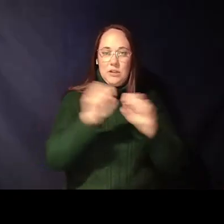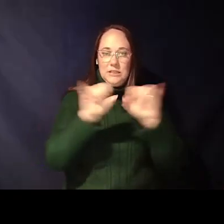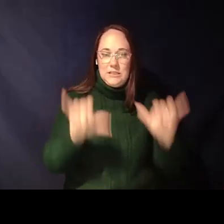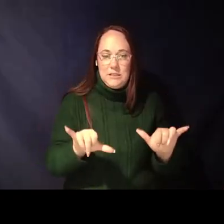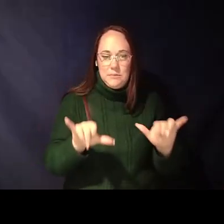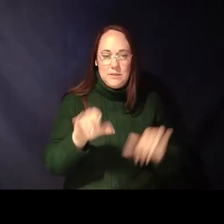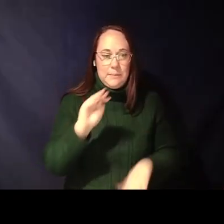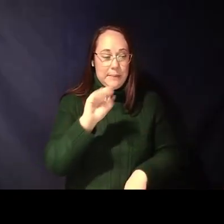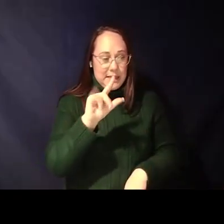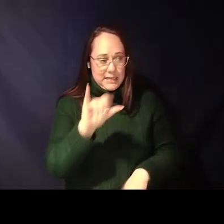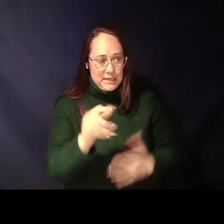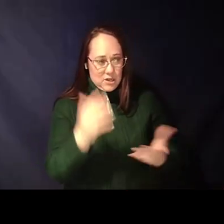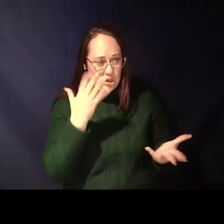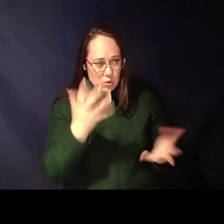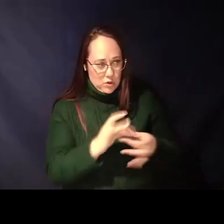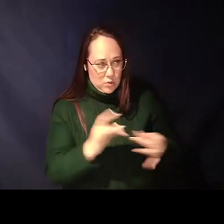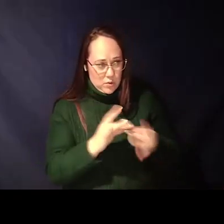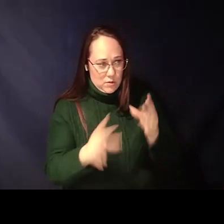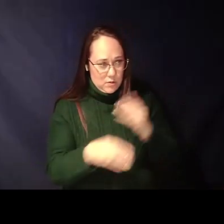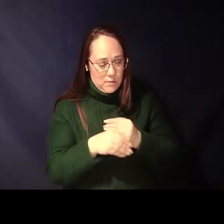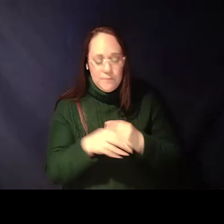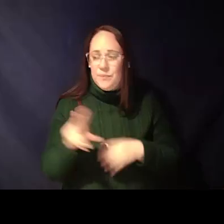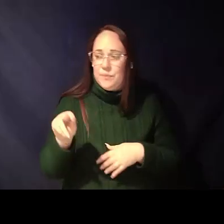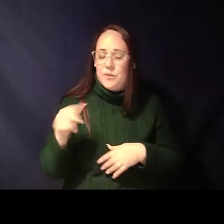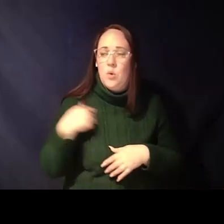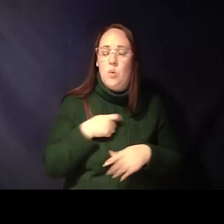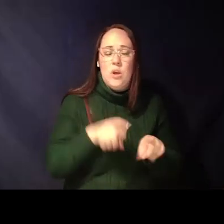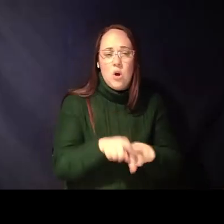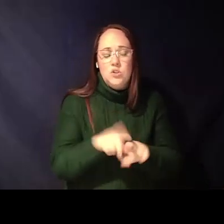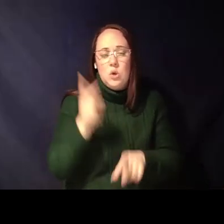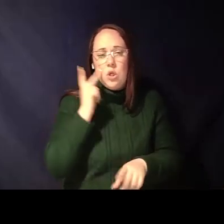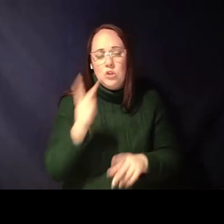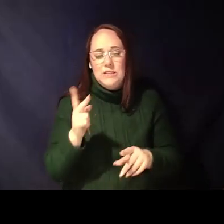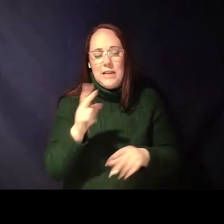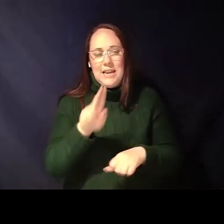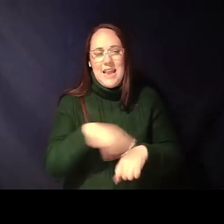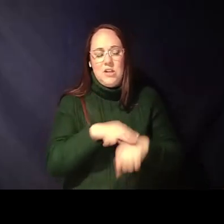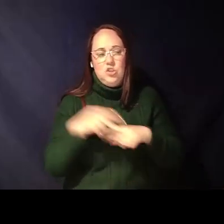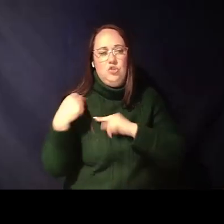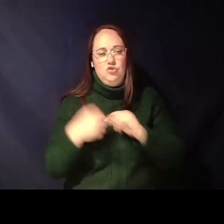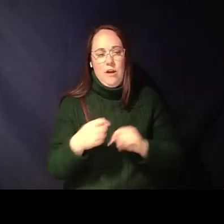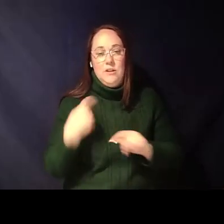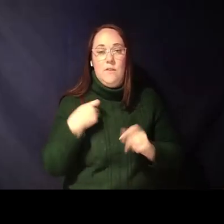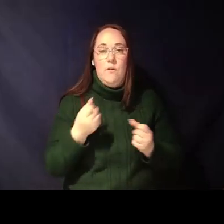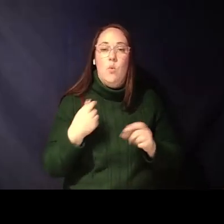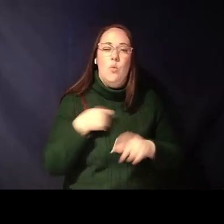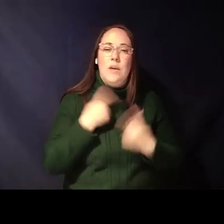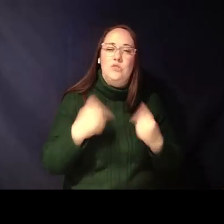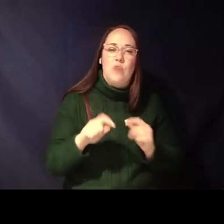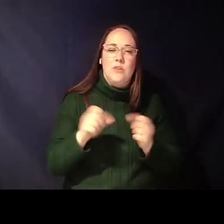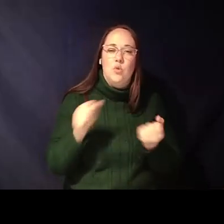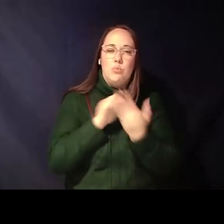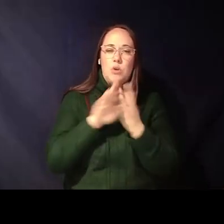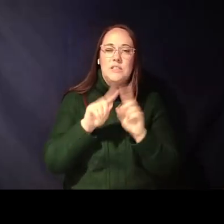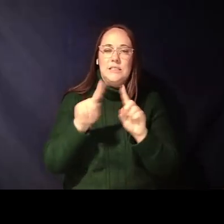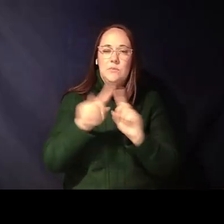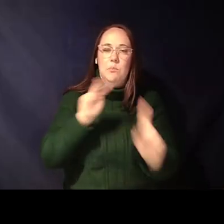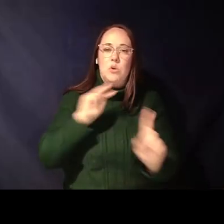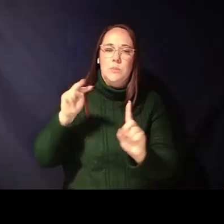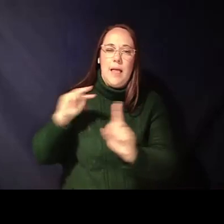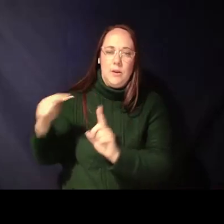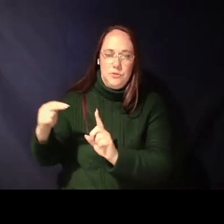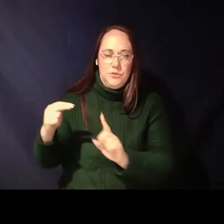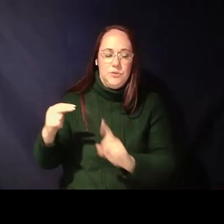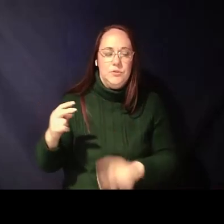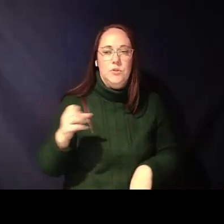to add on that one. No, I mean, the thing is we also looked at national trends. So we did try to look at this from multiple angles. And as I